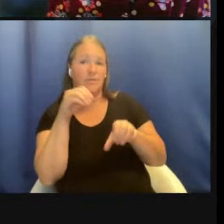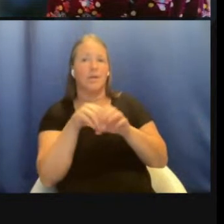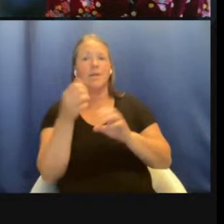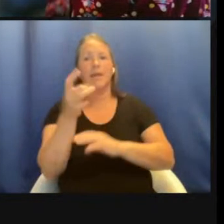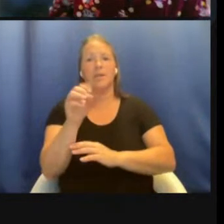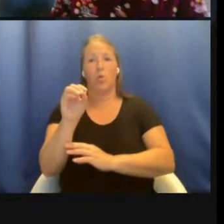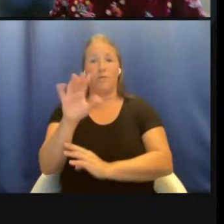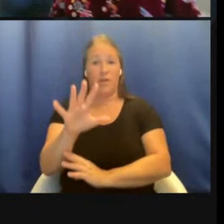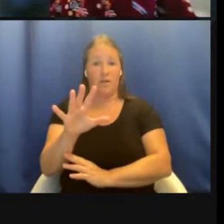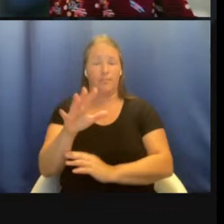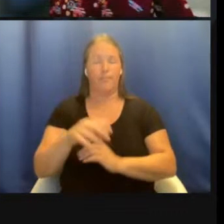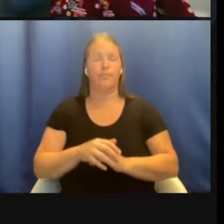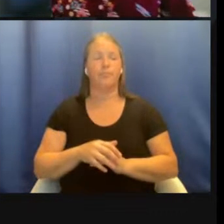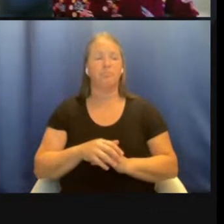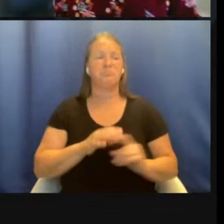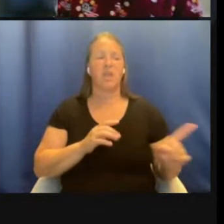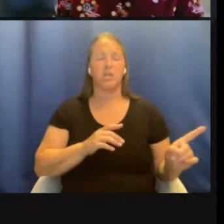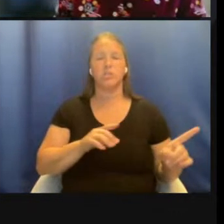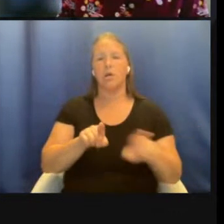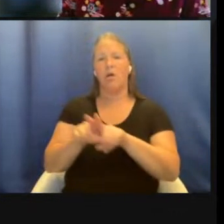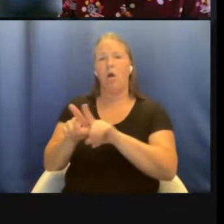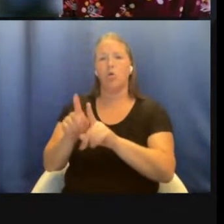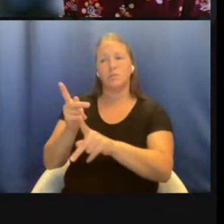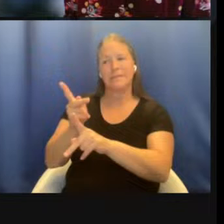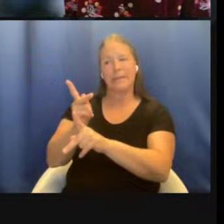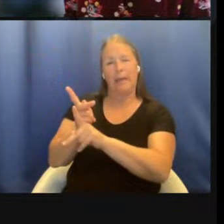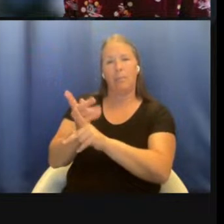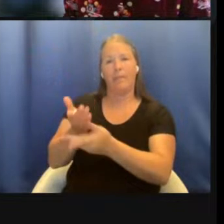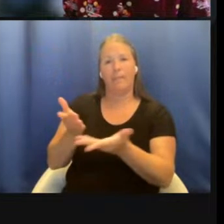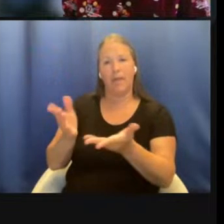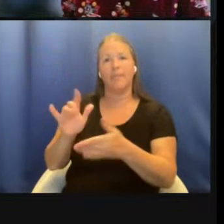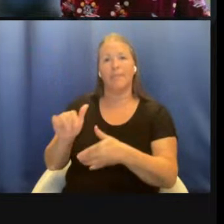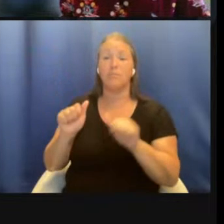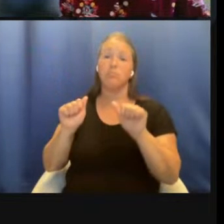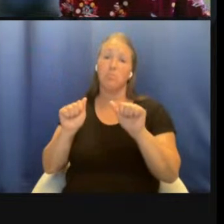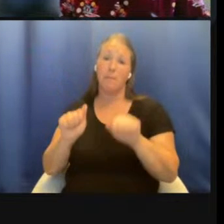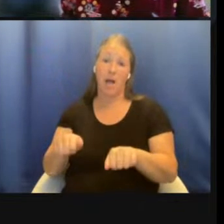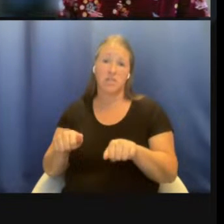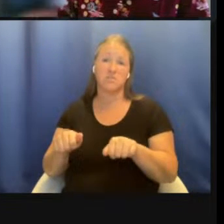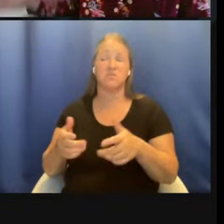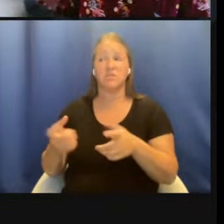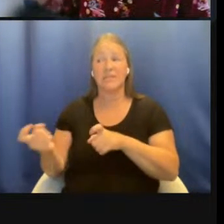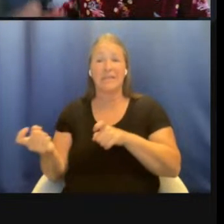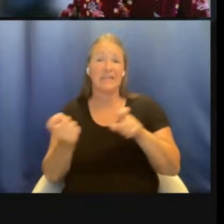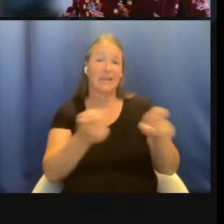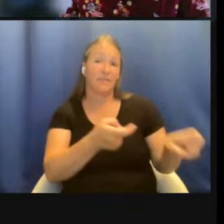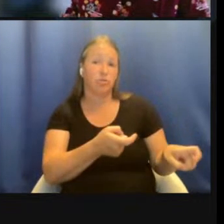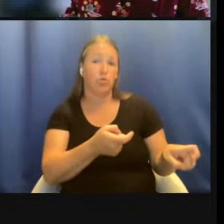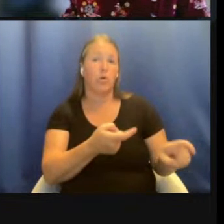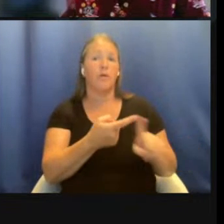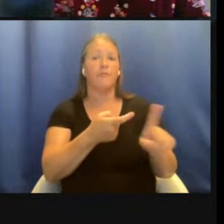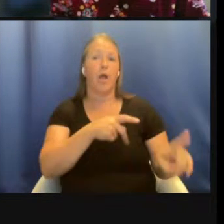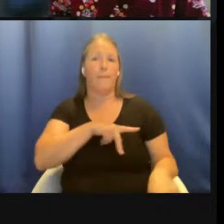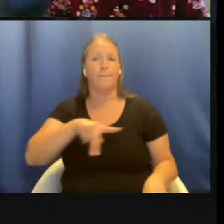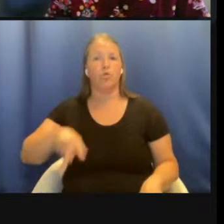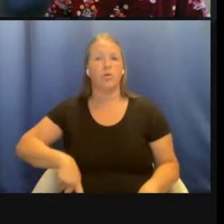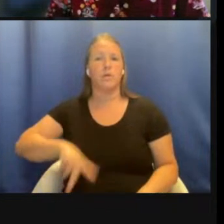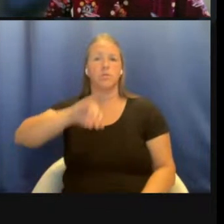She also held on to things that quite possibly were gifts to her from Prince